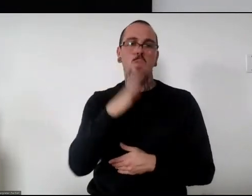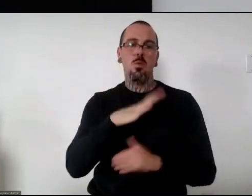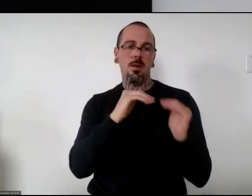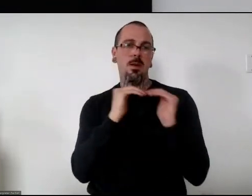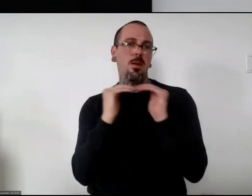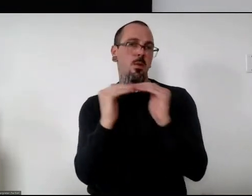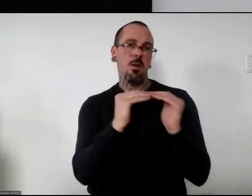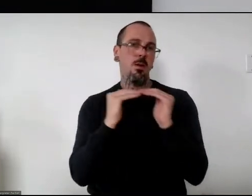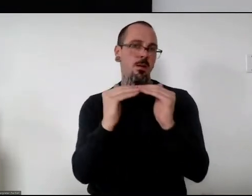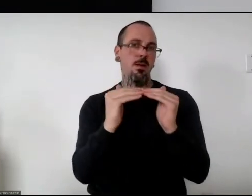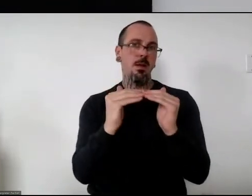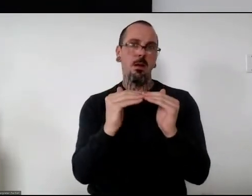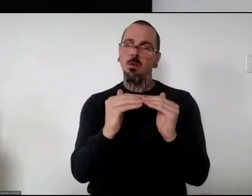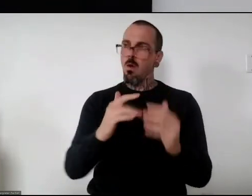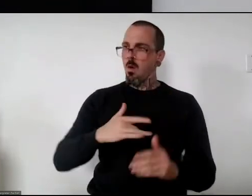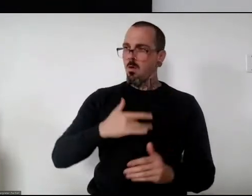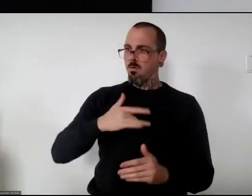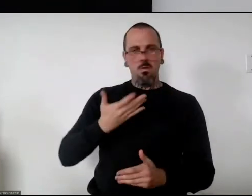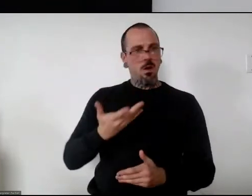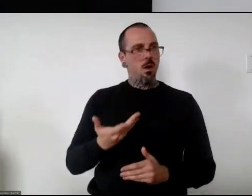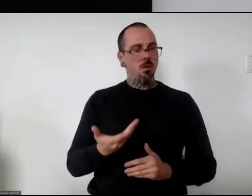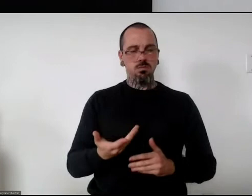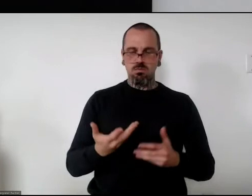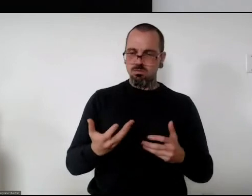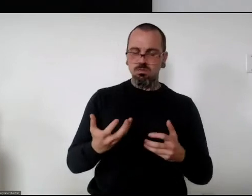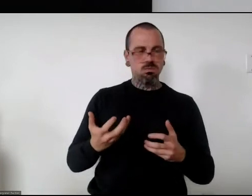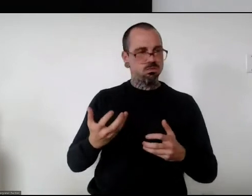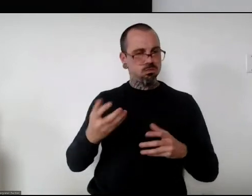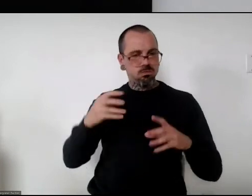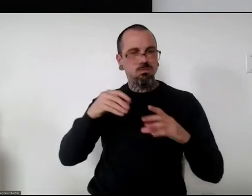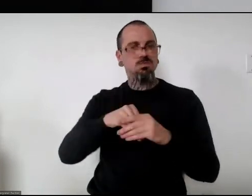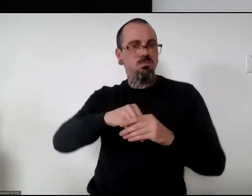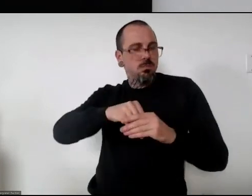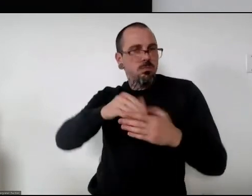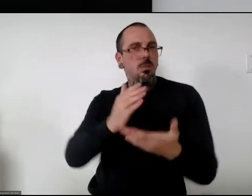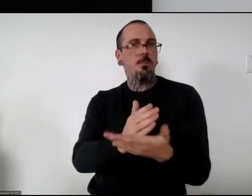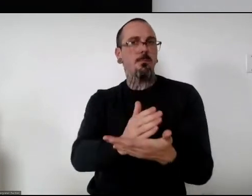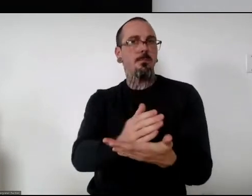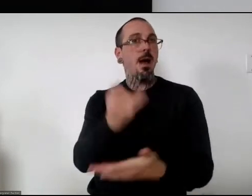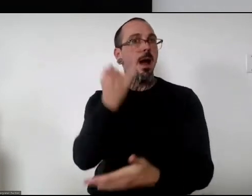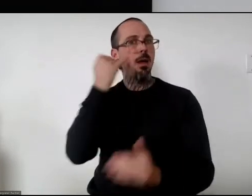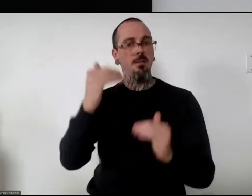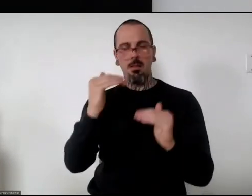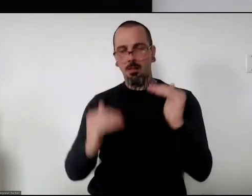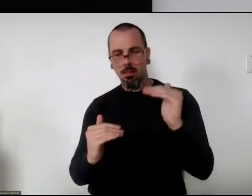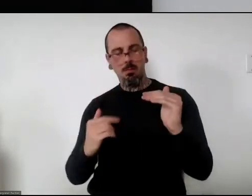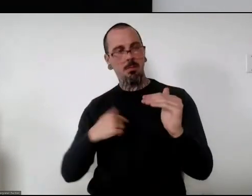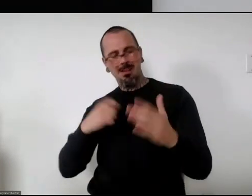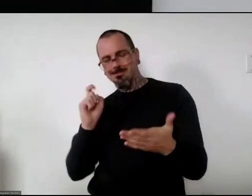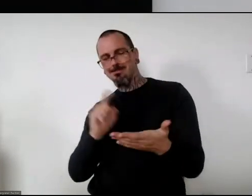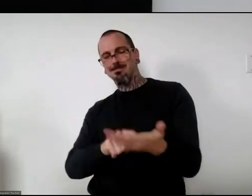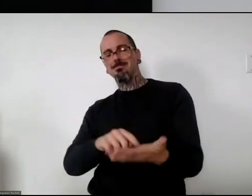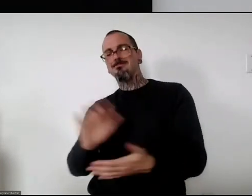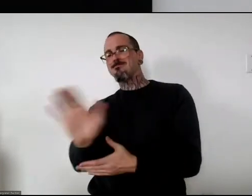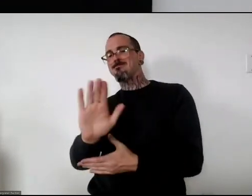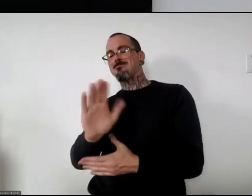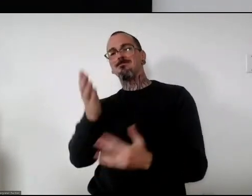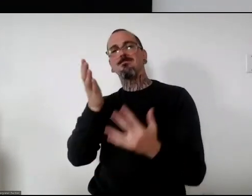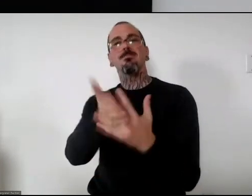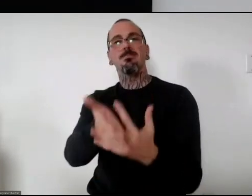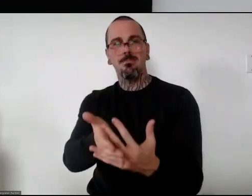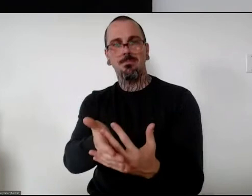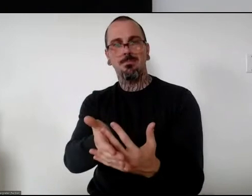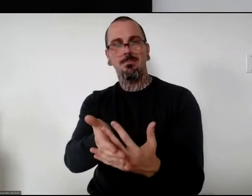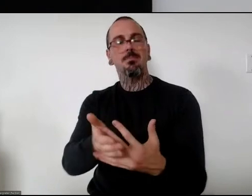violence. And this includes calling out inequalities when I see them and inequities, leading by example in